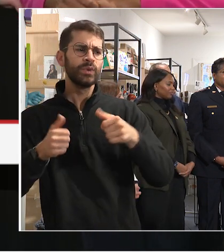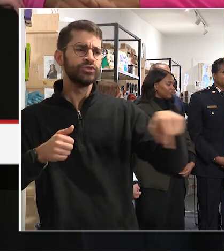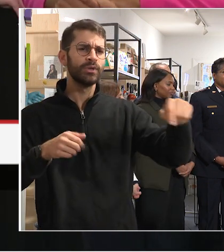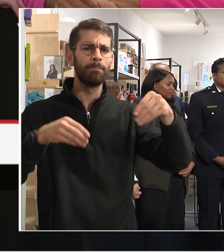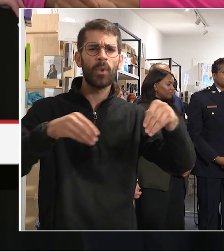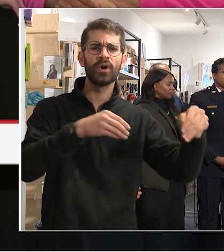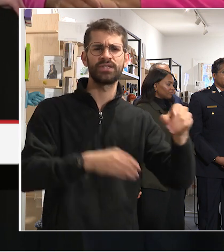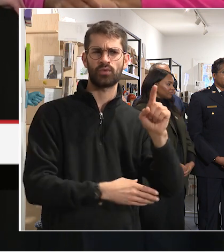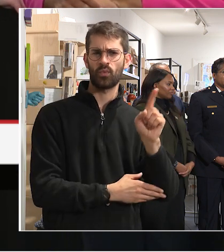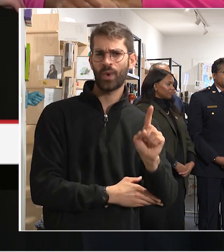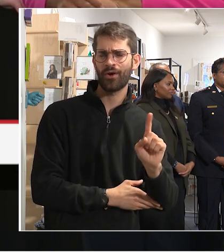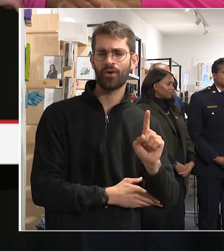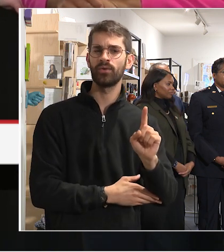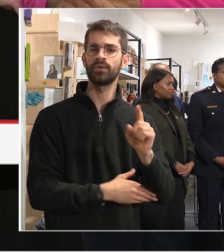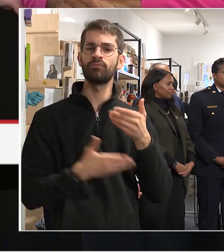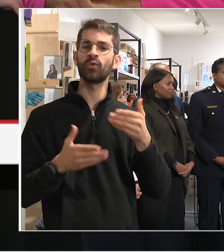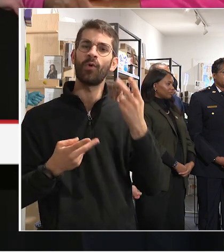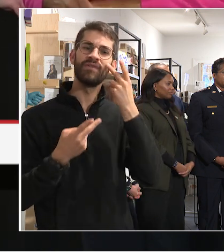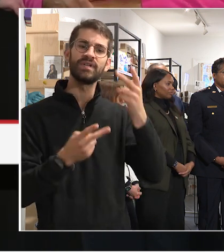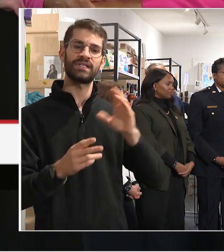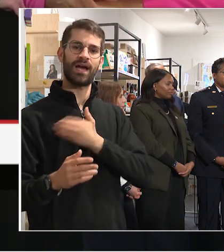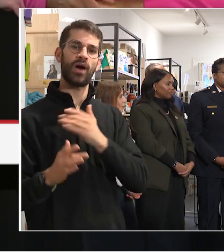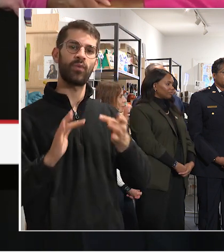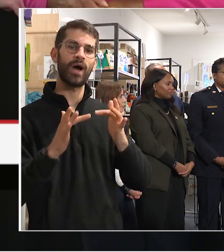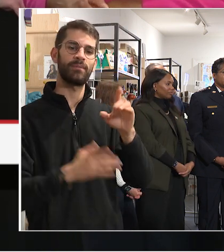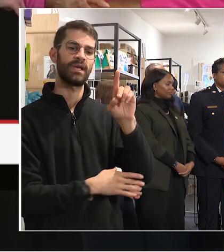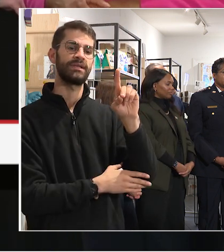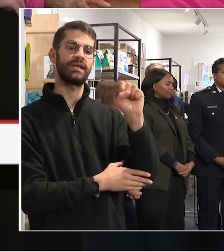DC, we want you to visit our website,